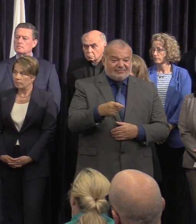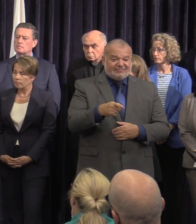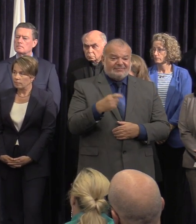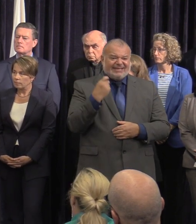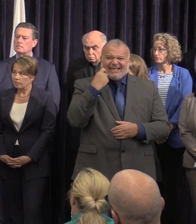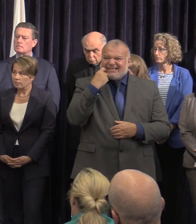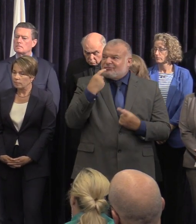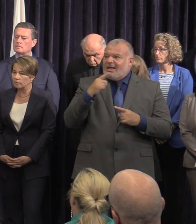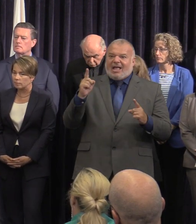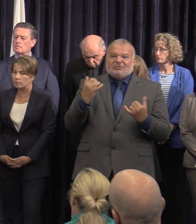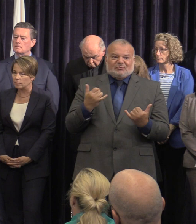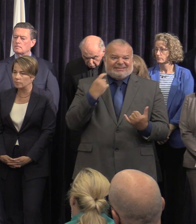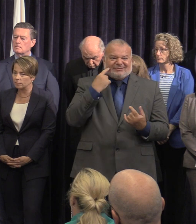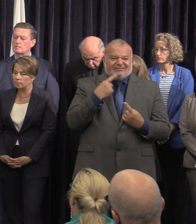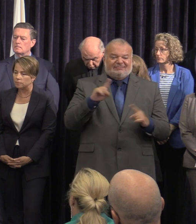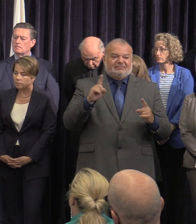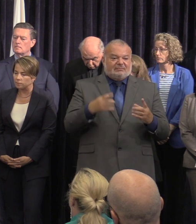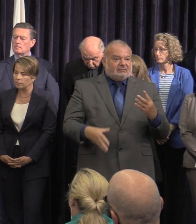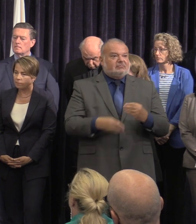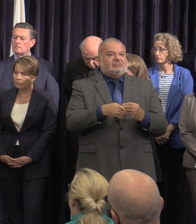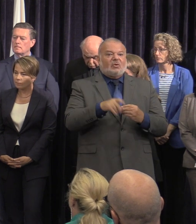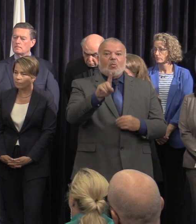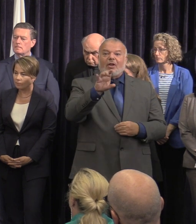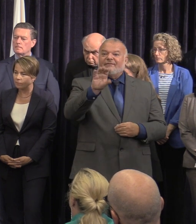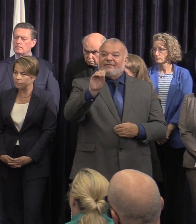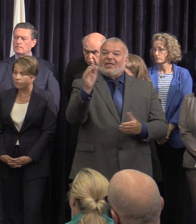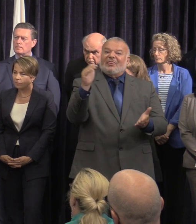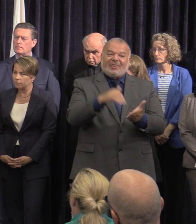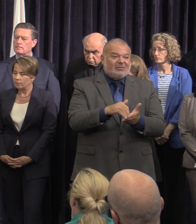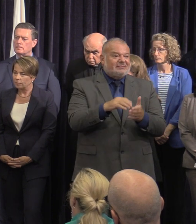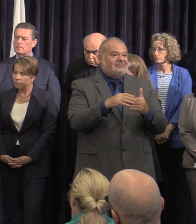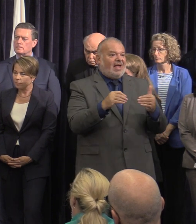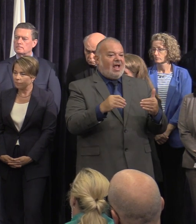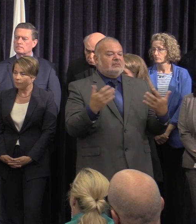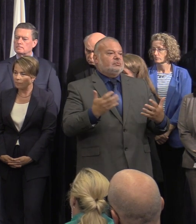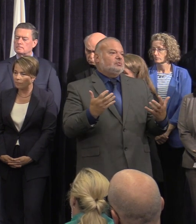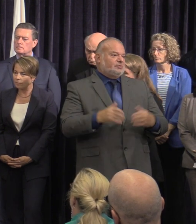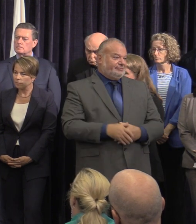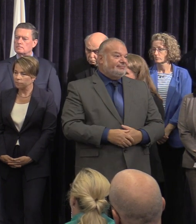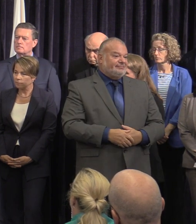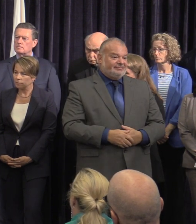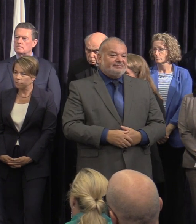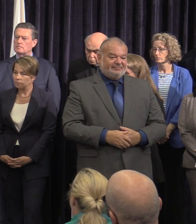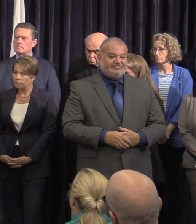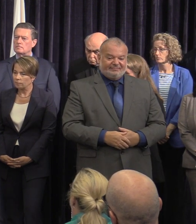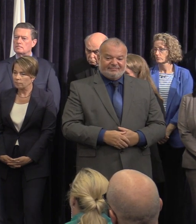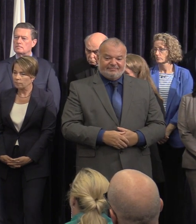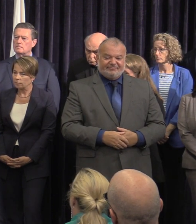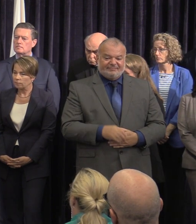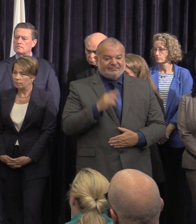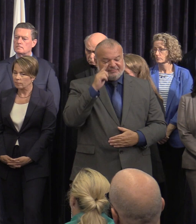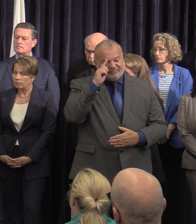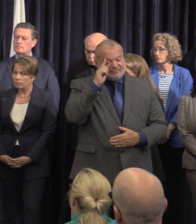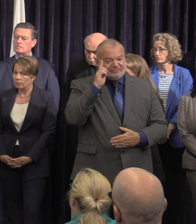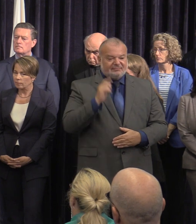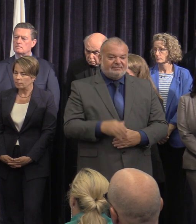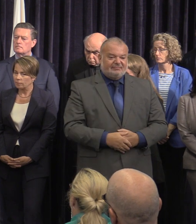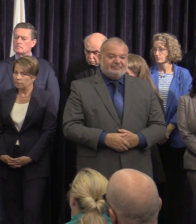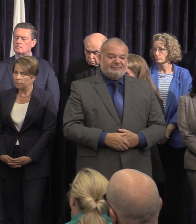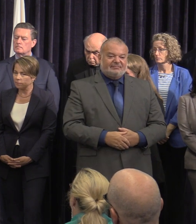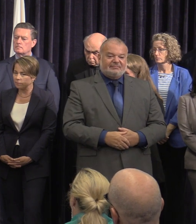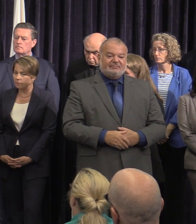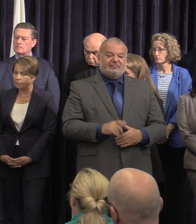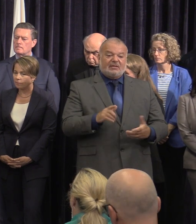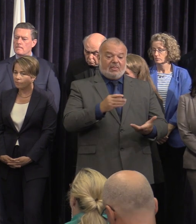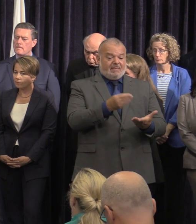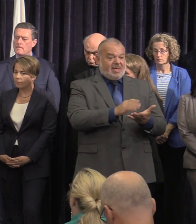major donors. We know there are others out there who can help provide some relief. This fund can help us deliver emergency financial assistance so that children